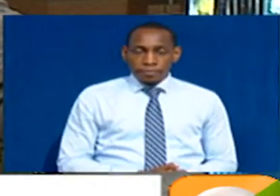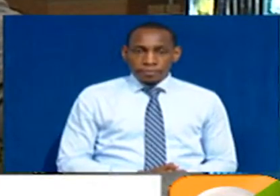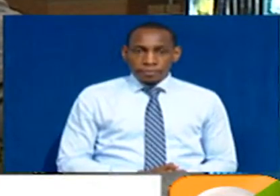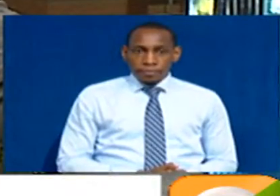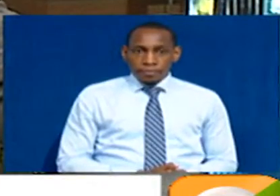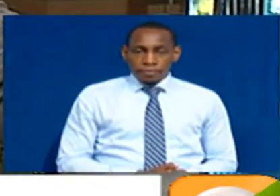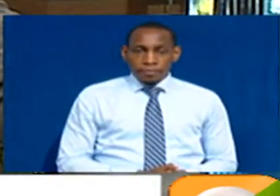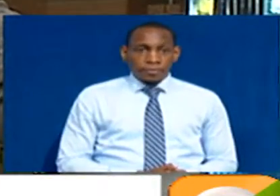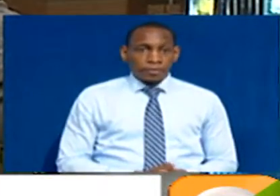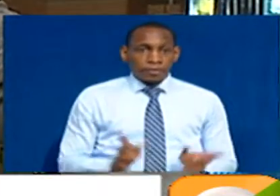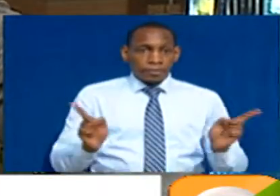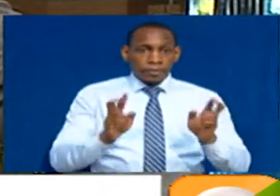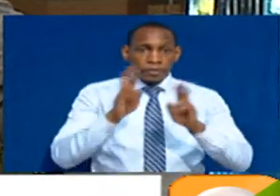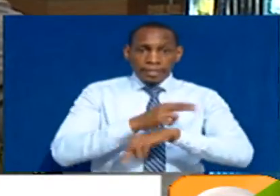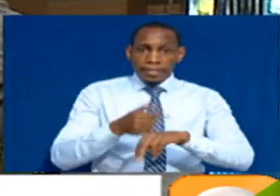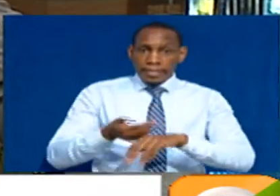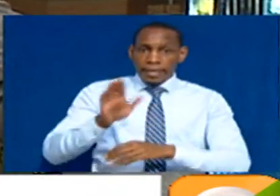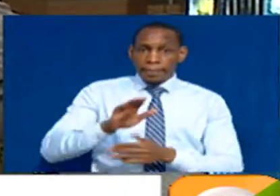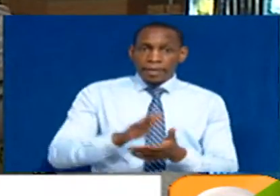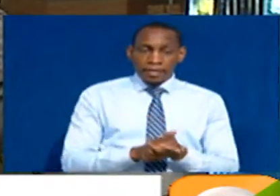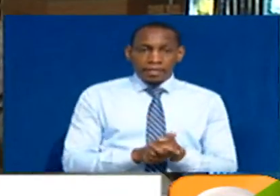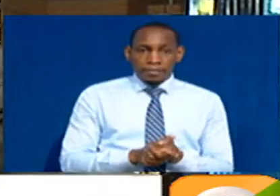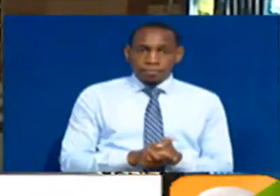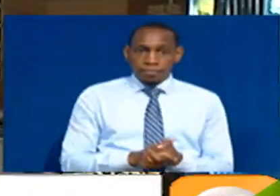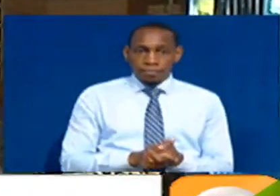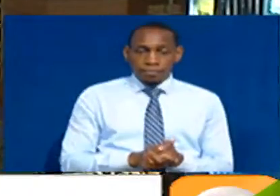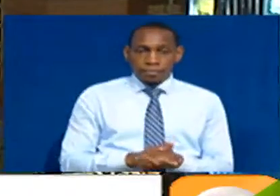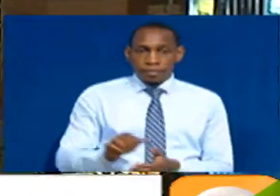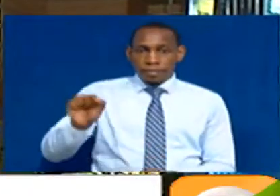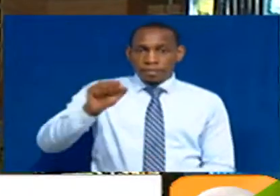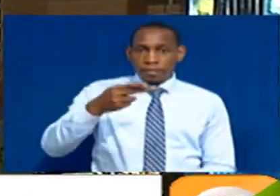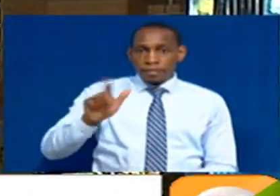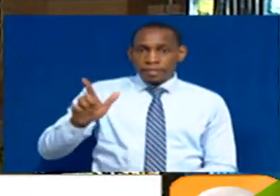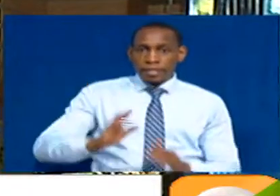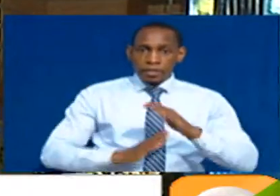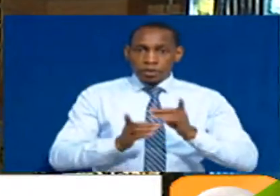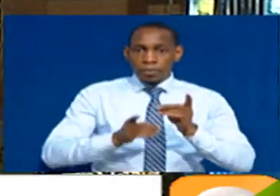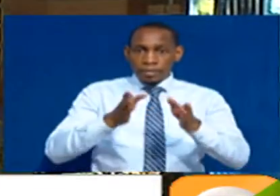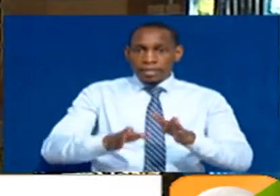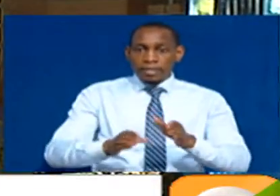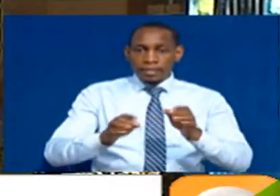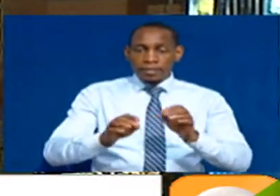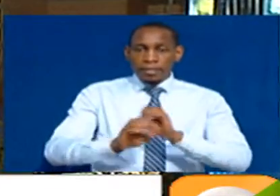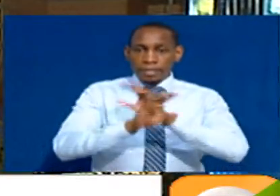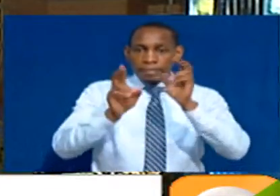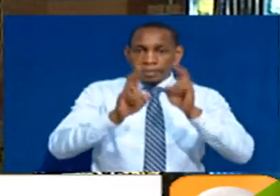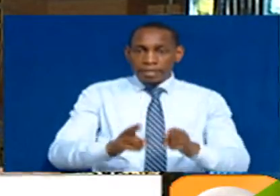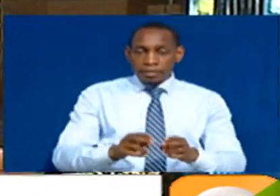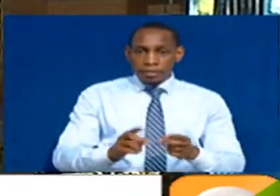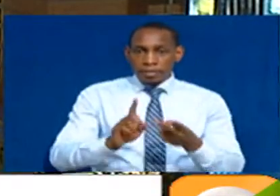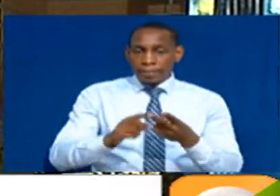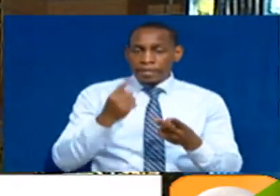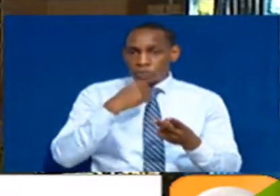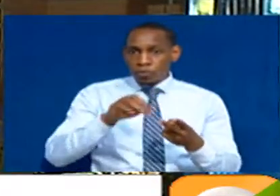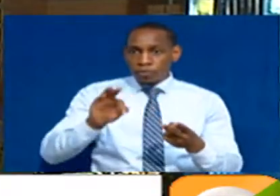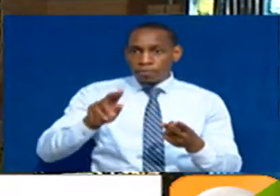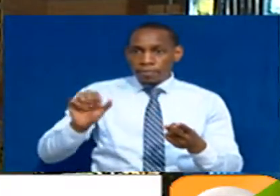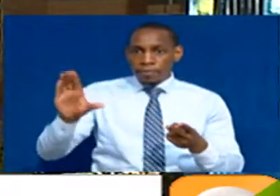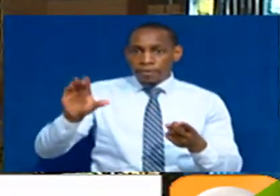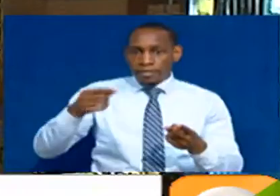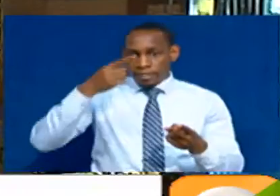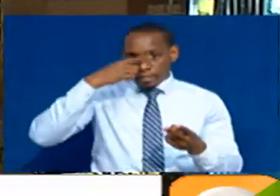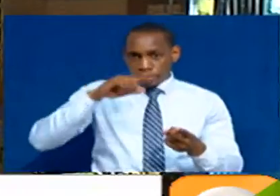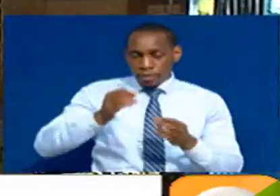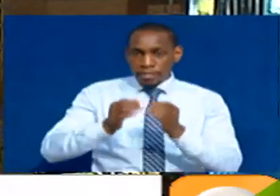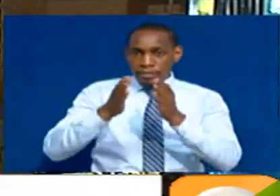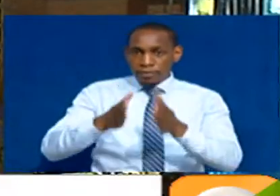another discussion on that. Let's take that break. When we come back, we still have Sheila Masinda, Executive Director, Transparency International, on the line, together with Francis Cairo, who's a